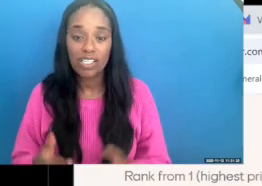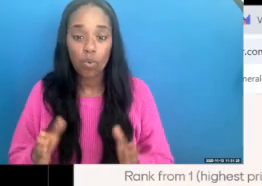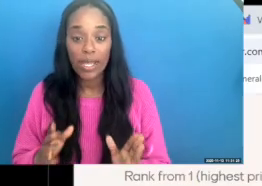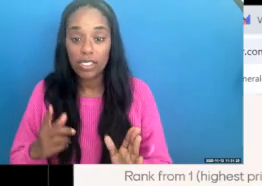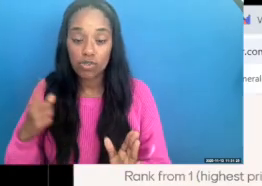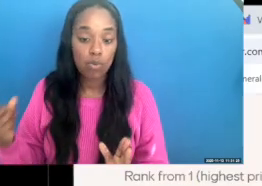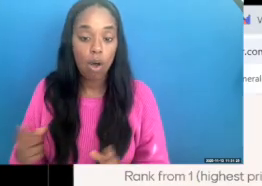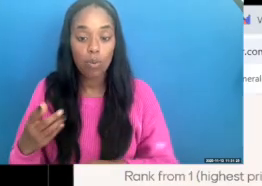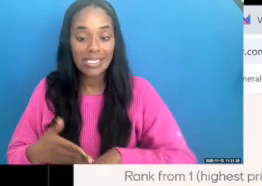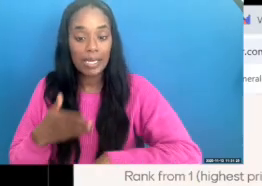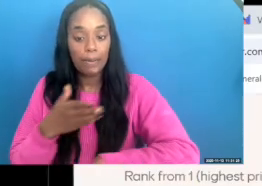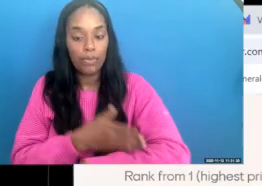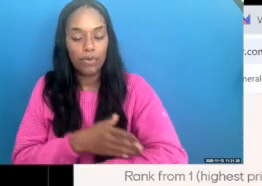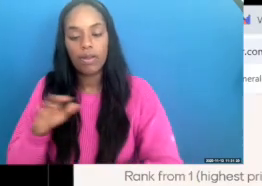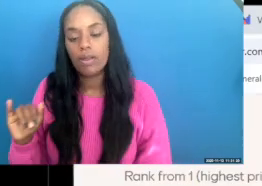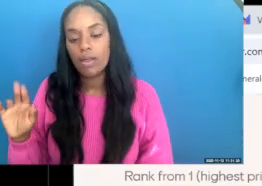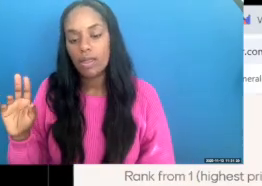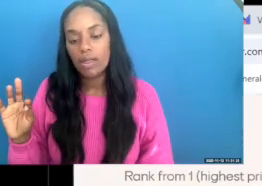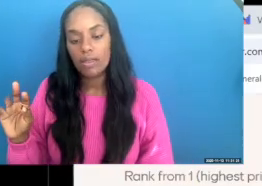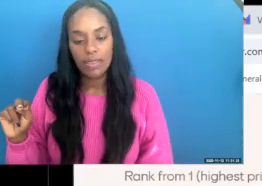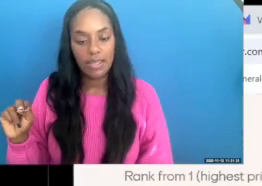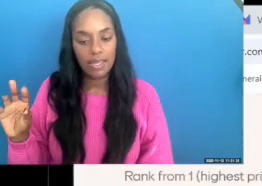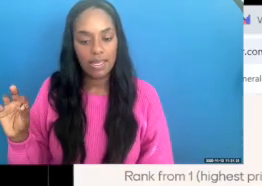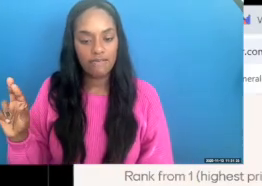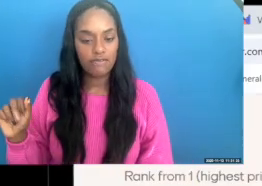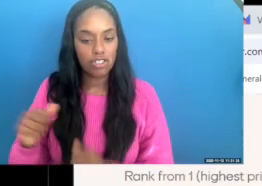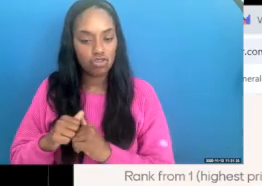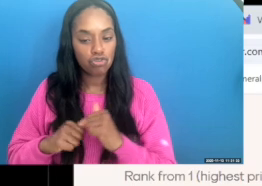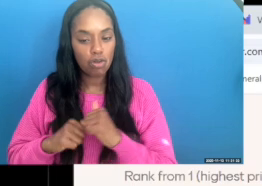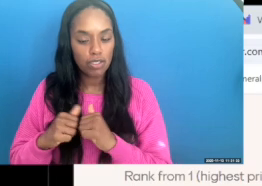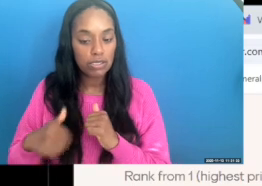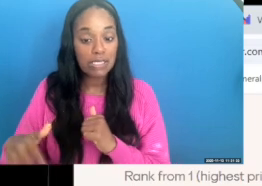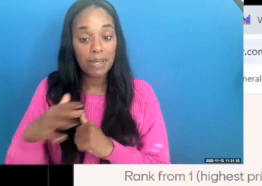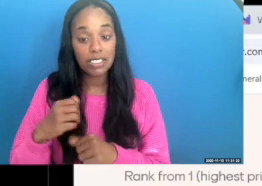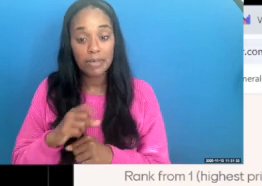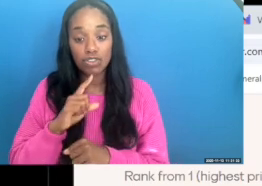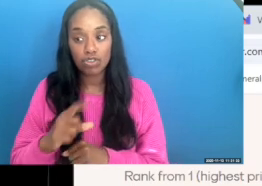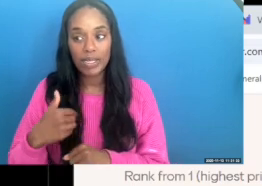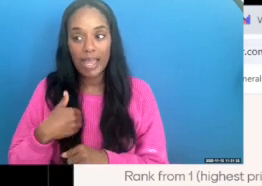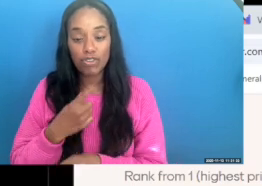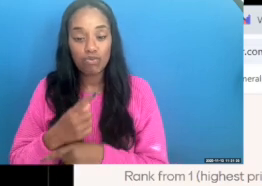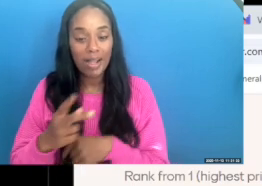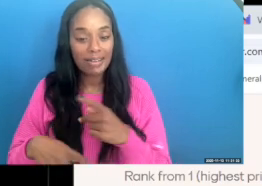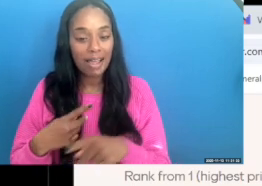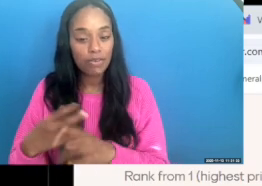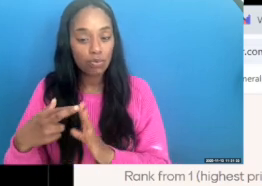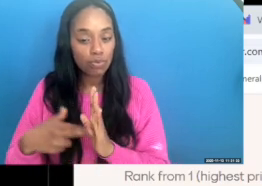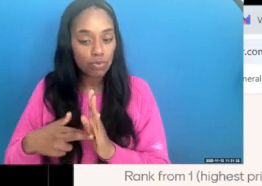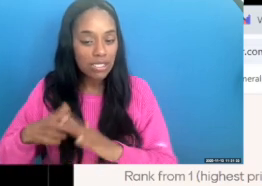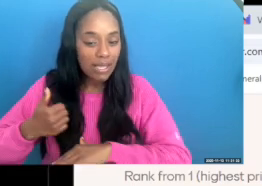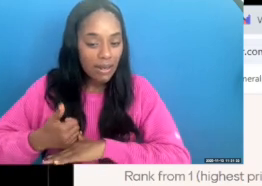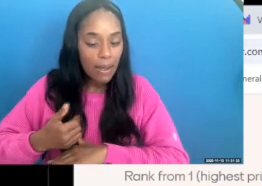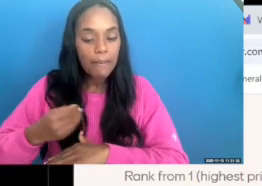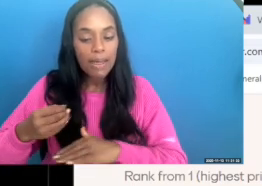continuing our conversations with them in an effort to, as always, try to improve the infrastructure space and make